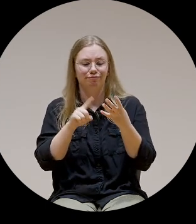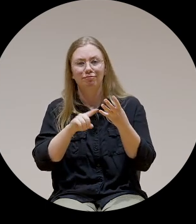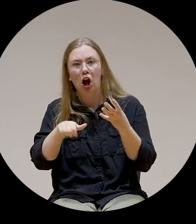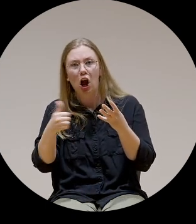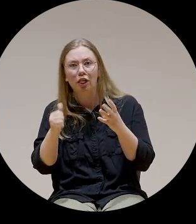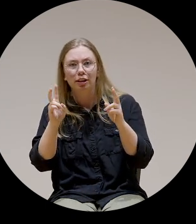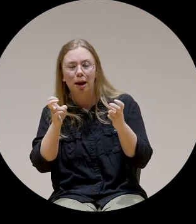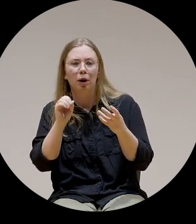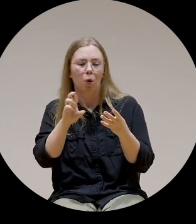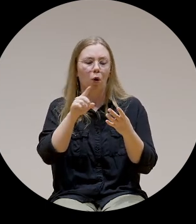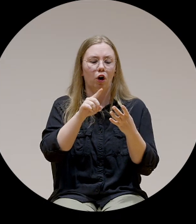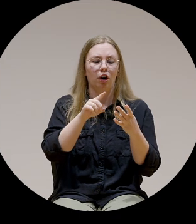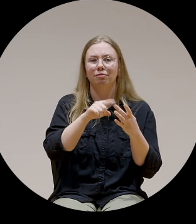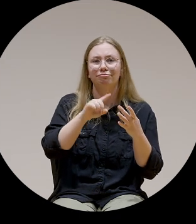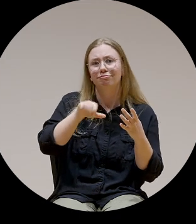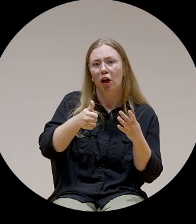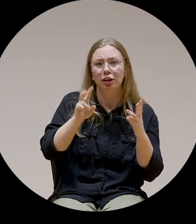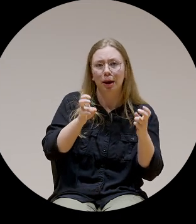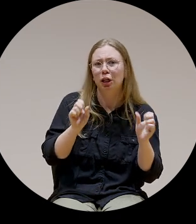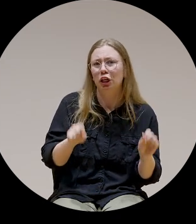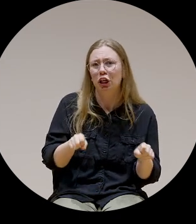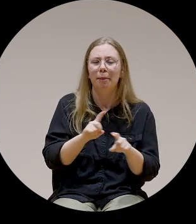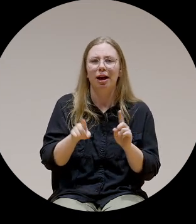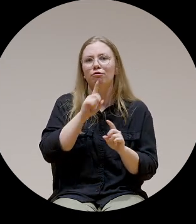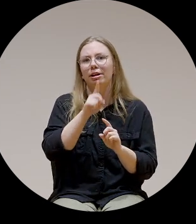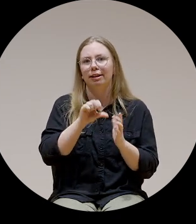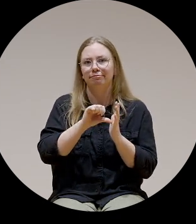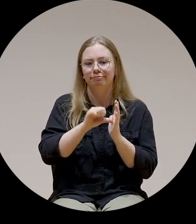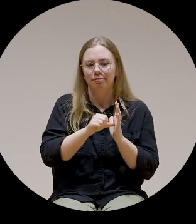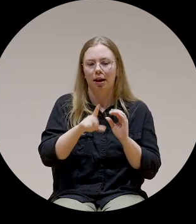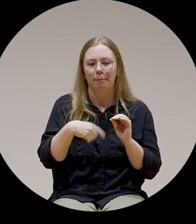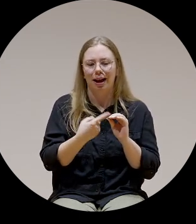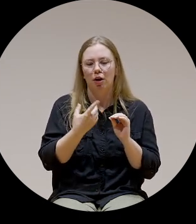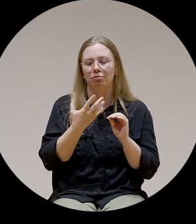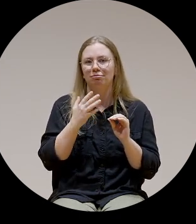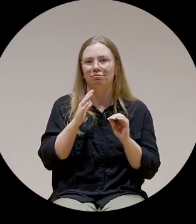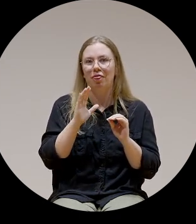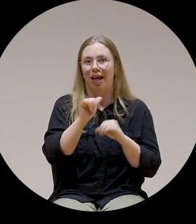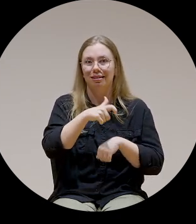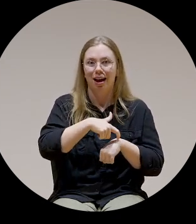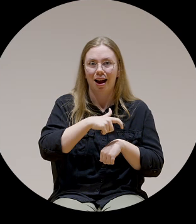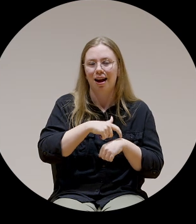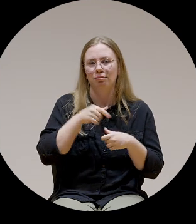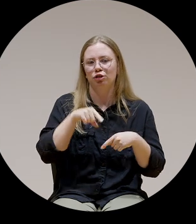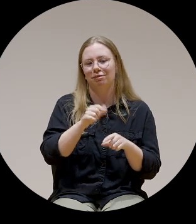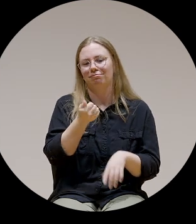she's dealing with her own personal identity. But it really comes down to the fact that at that point in time, in